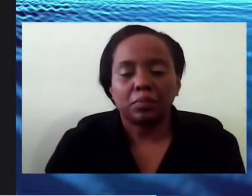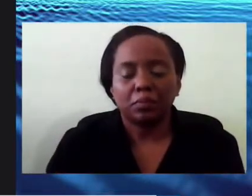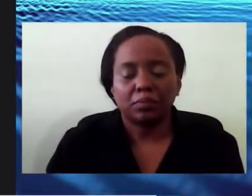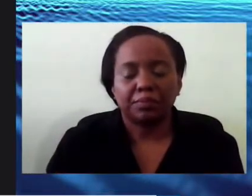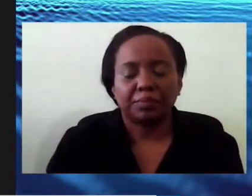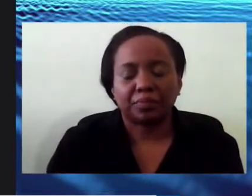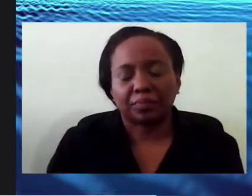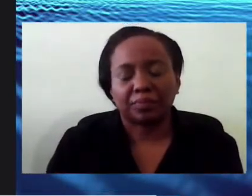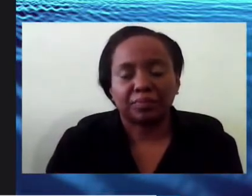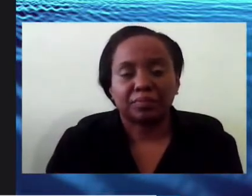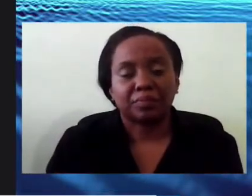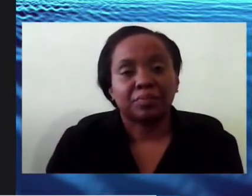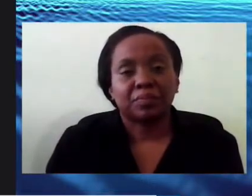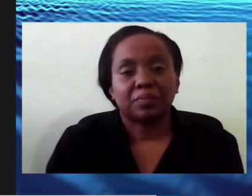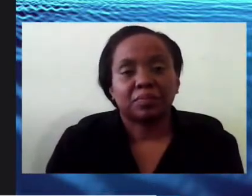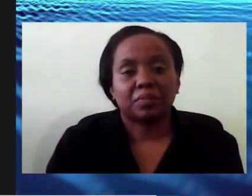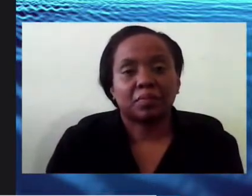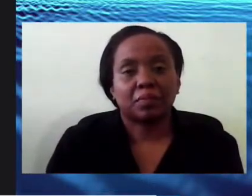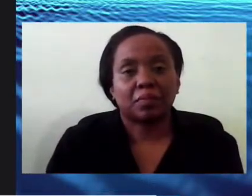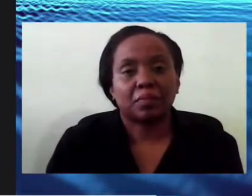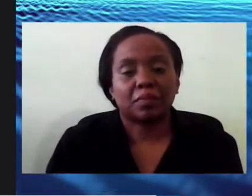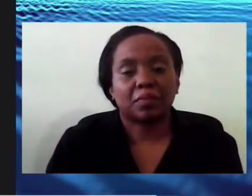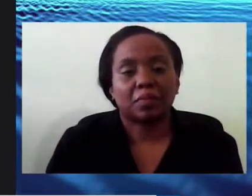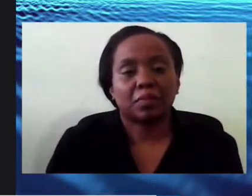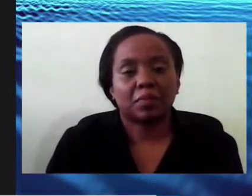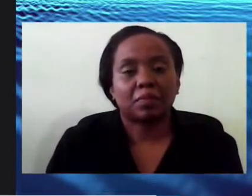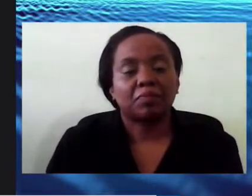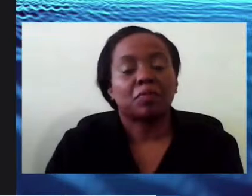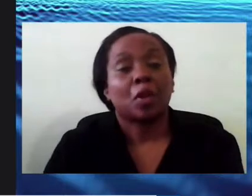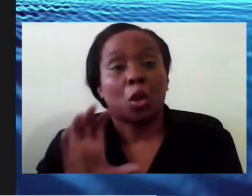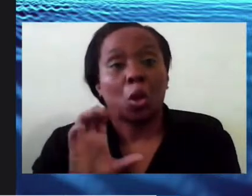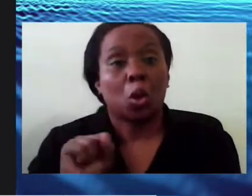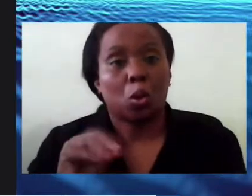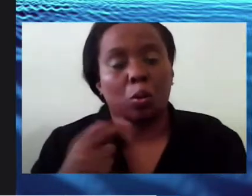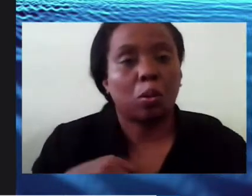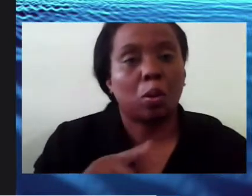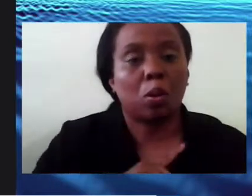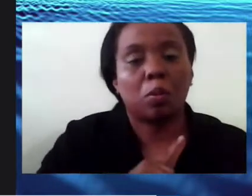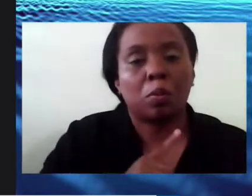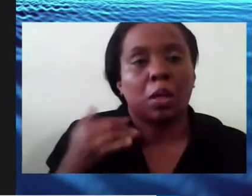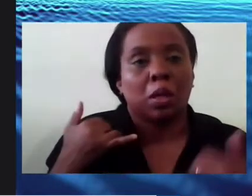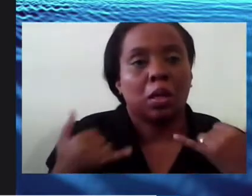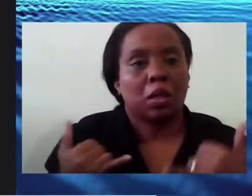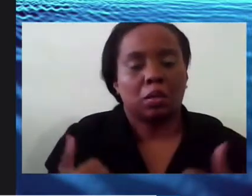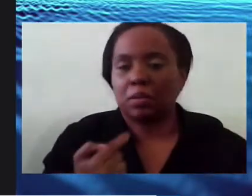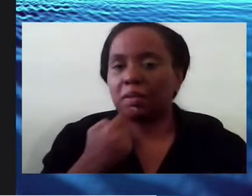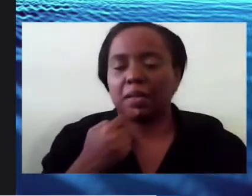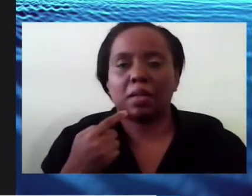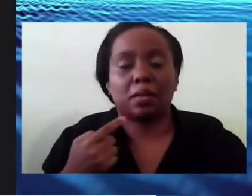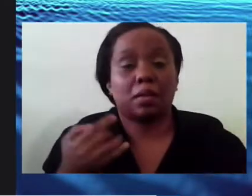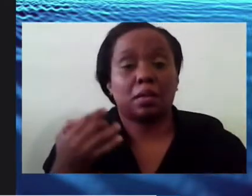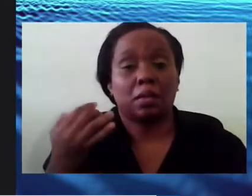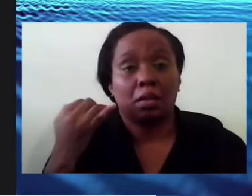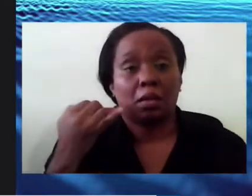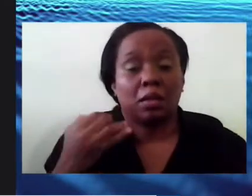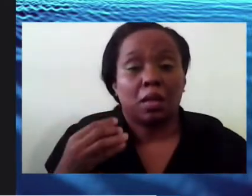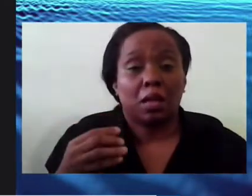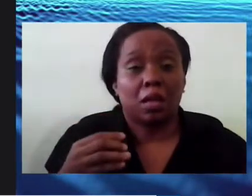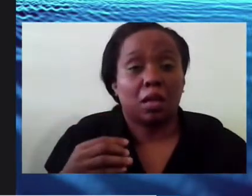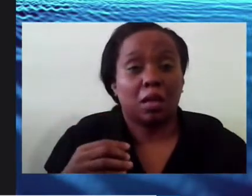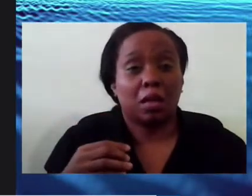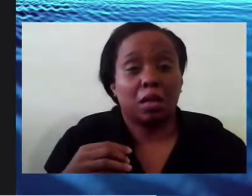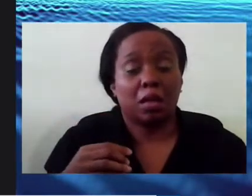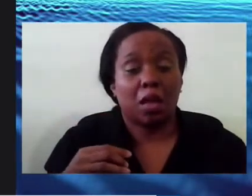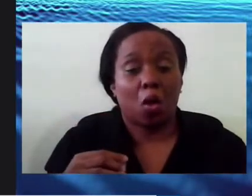So in terms of the prognosis, we are seeing that the volcano continues to erupt, although the